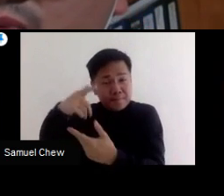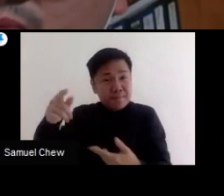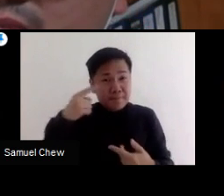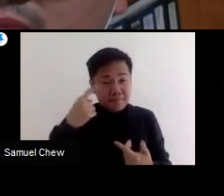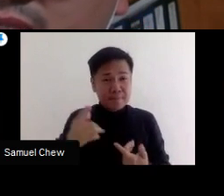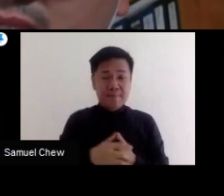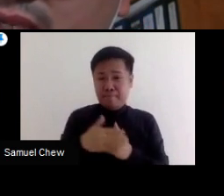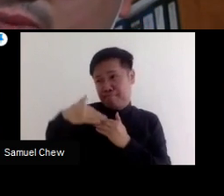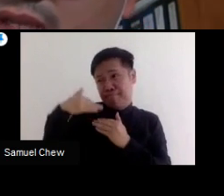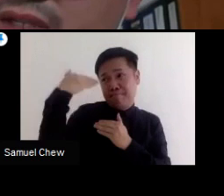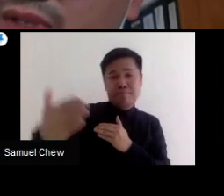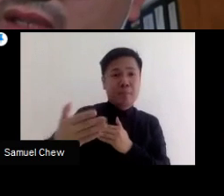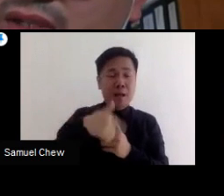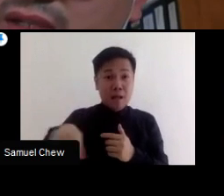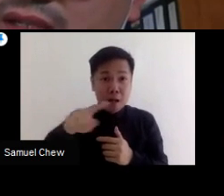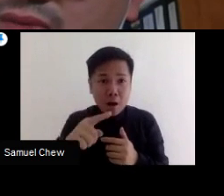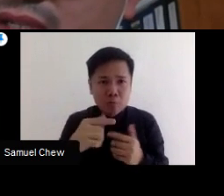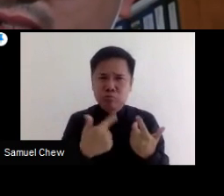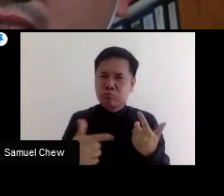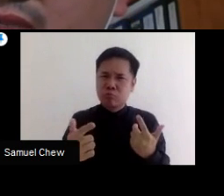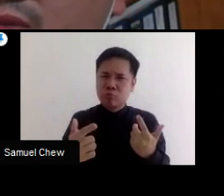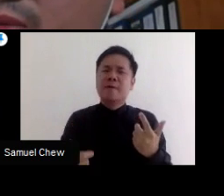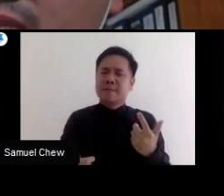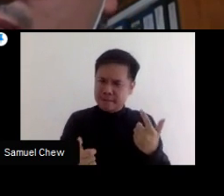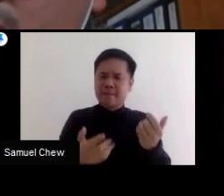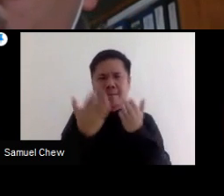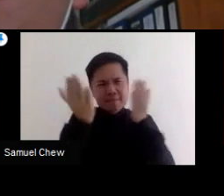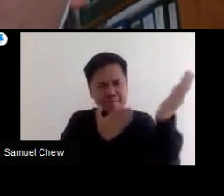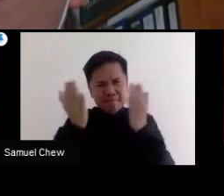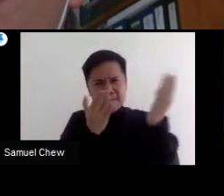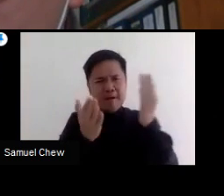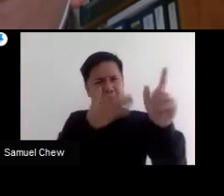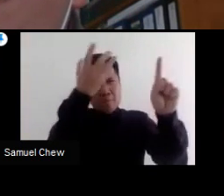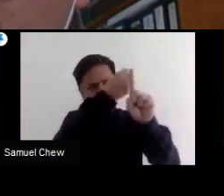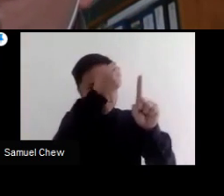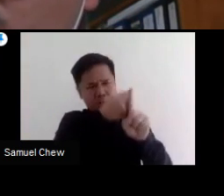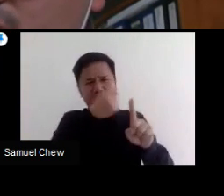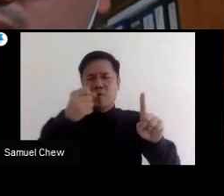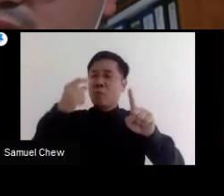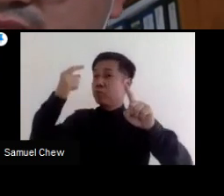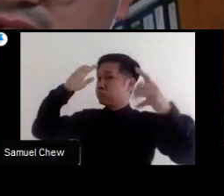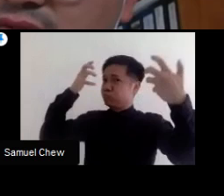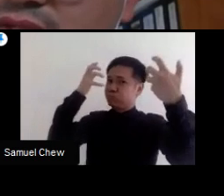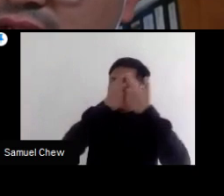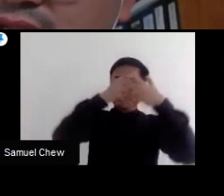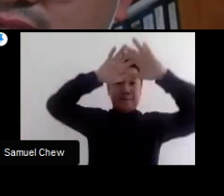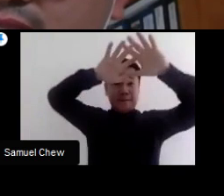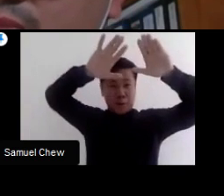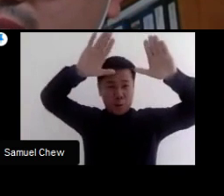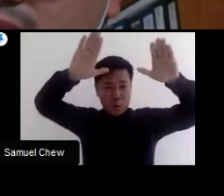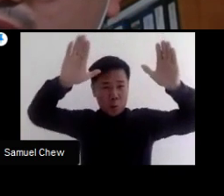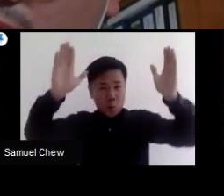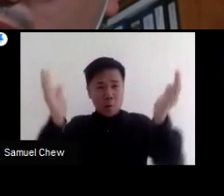and improve the services, thereby achieving national as well as the global health goals. This would be an important thrust to